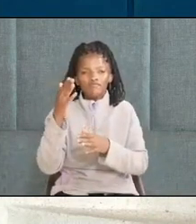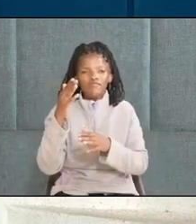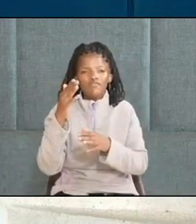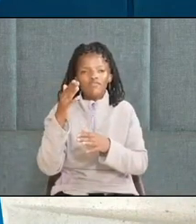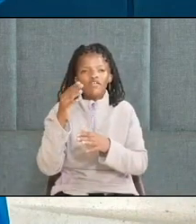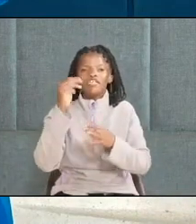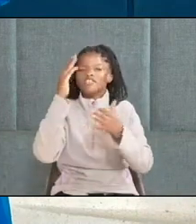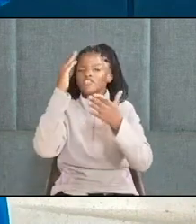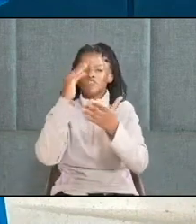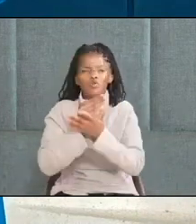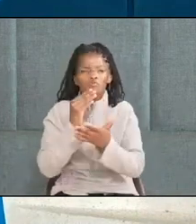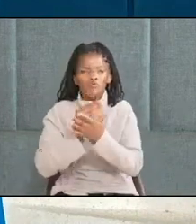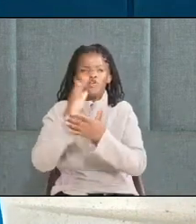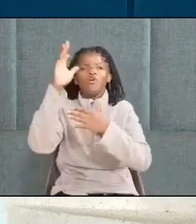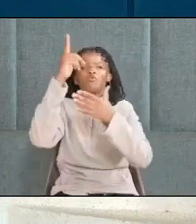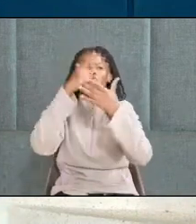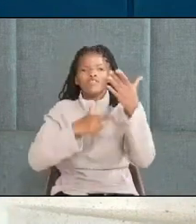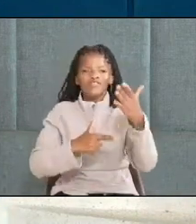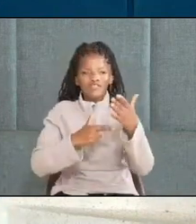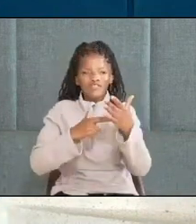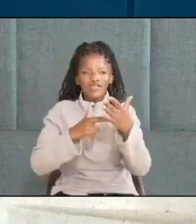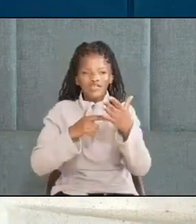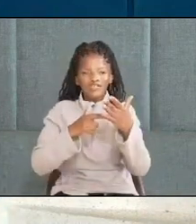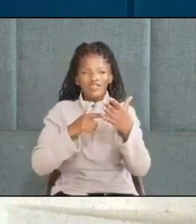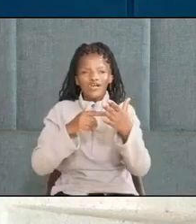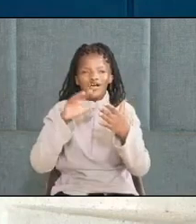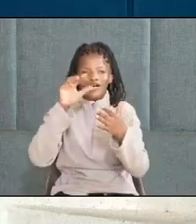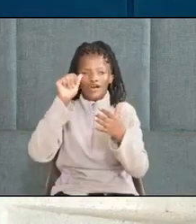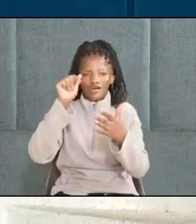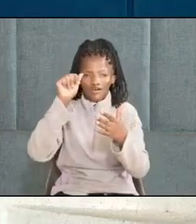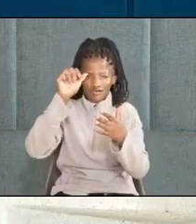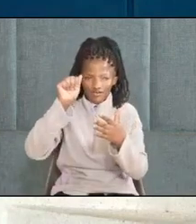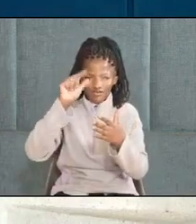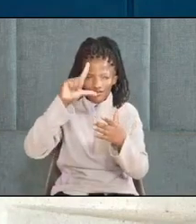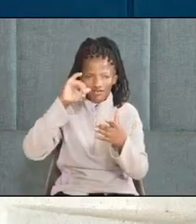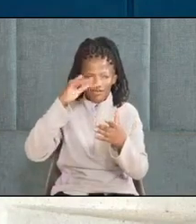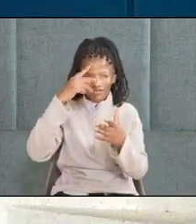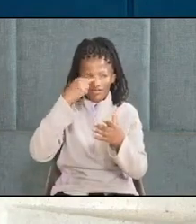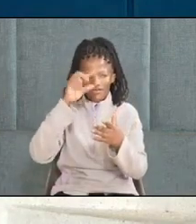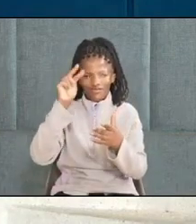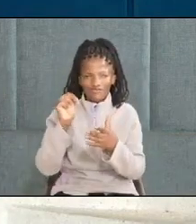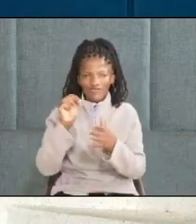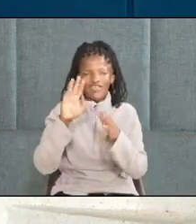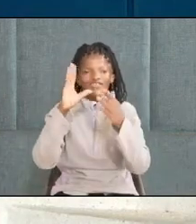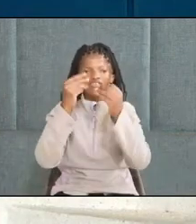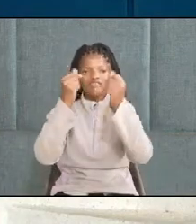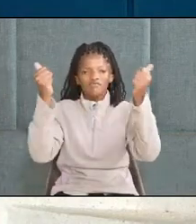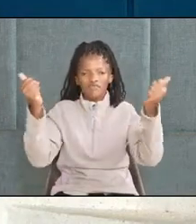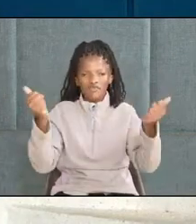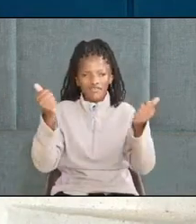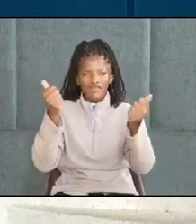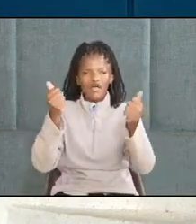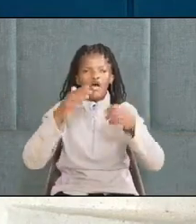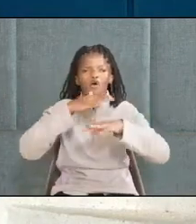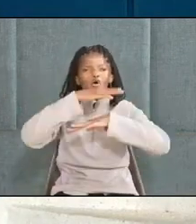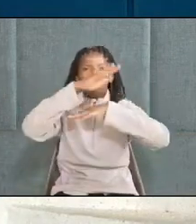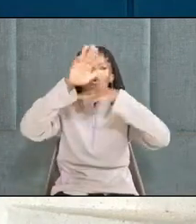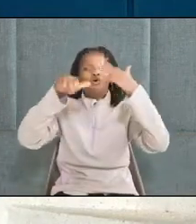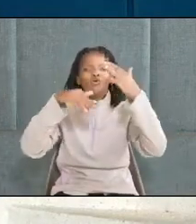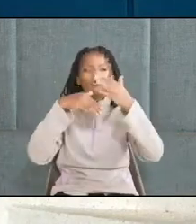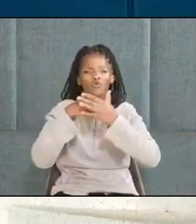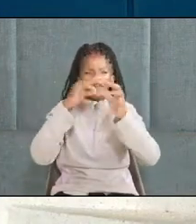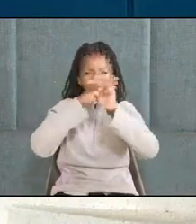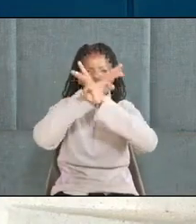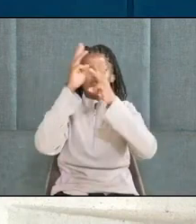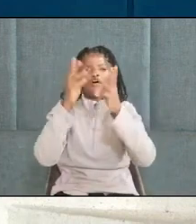Pause. Stop. What is a raiment? Hey, simple. Here, a raiment is an old word